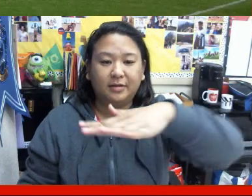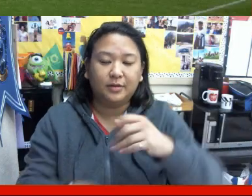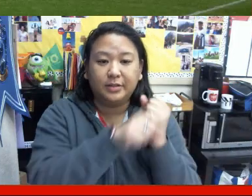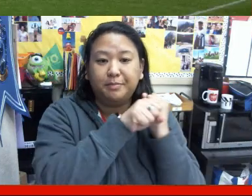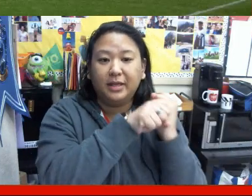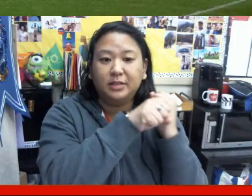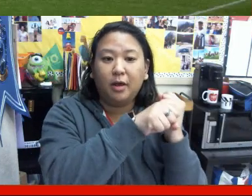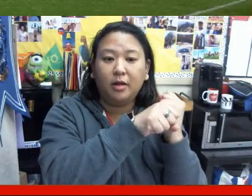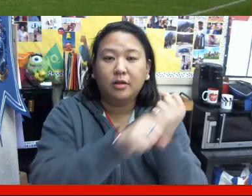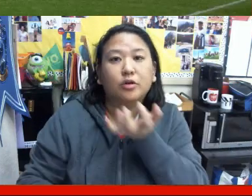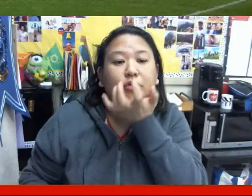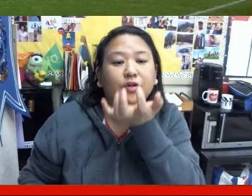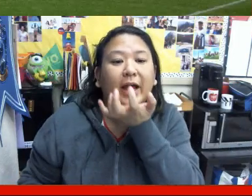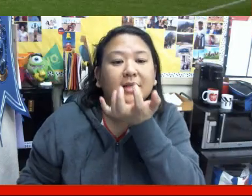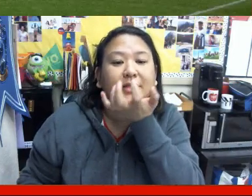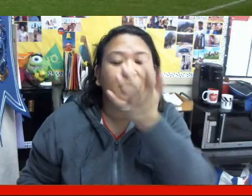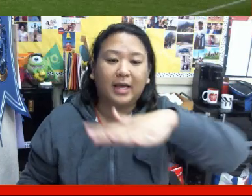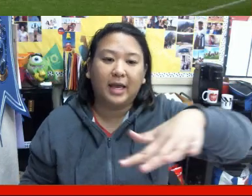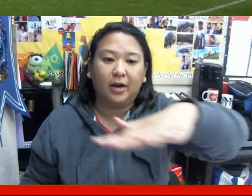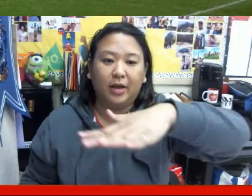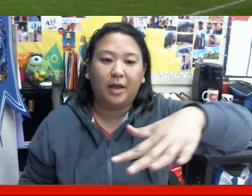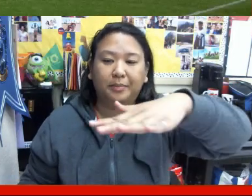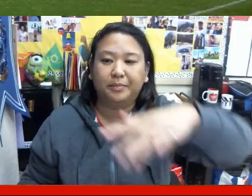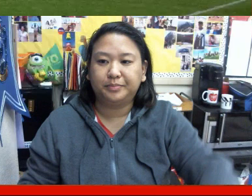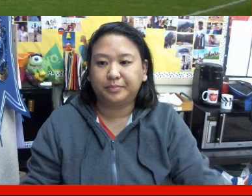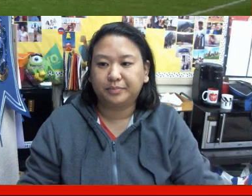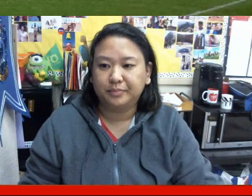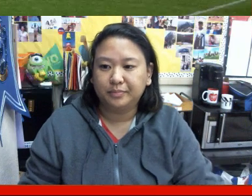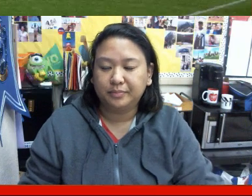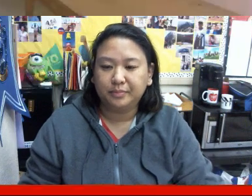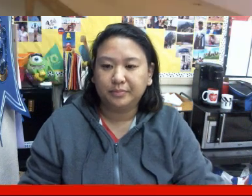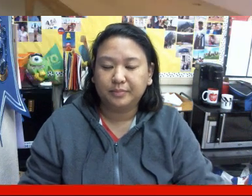field. So it's a baseball, grass area.